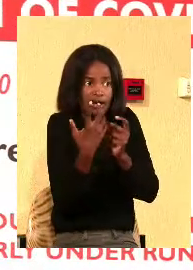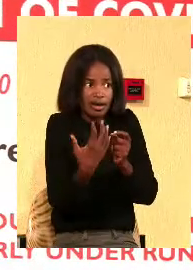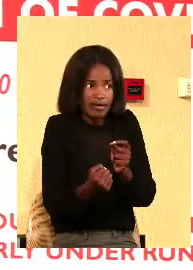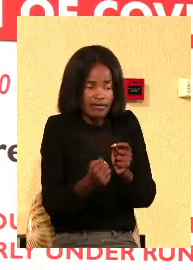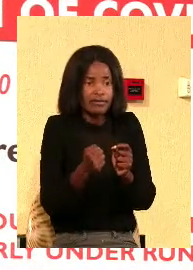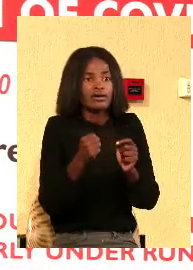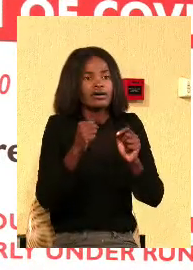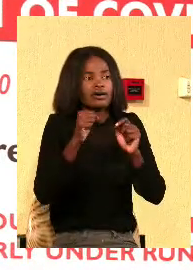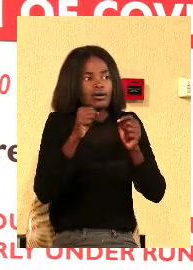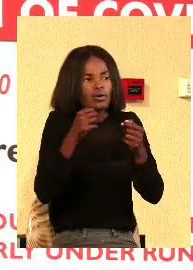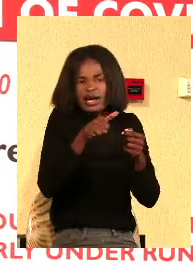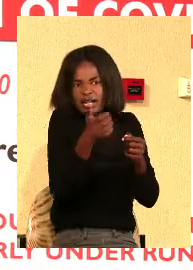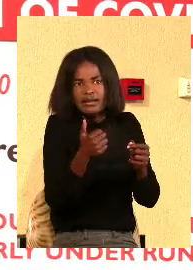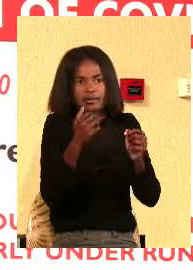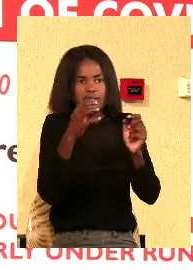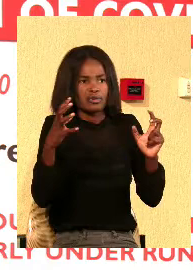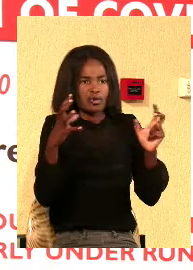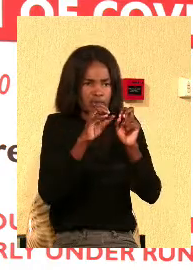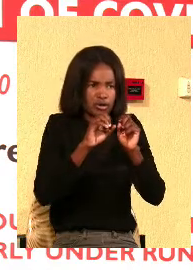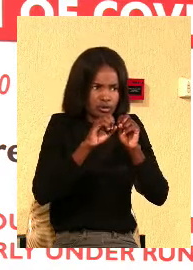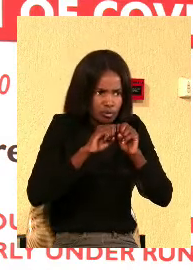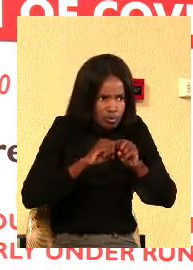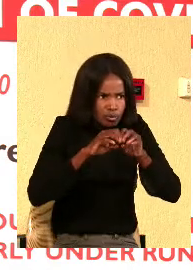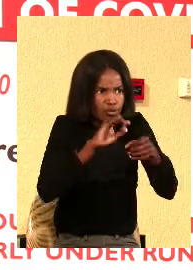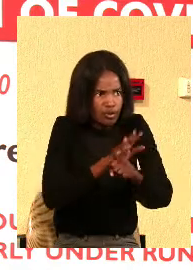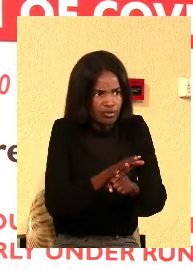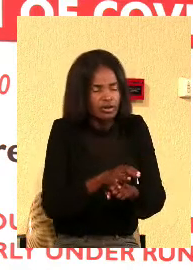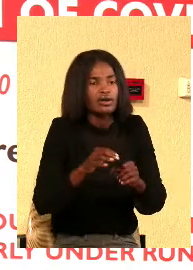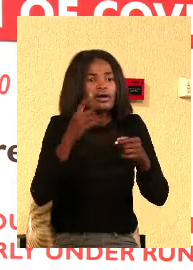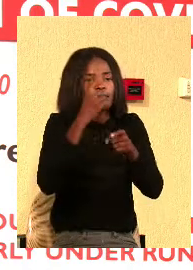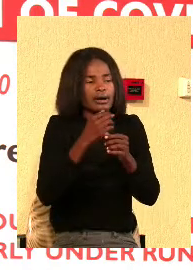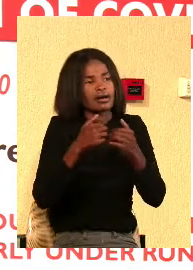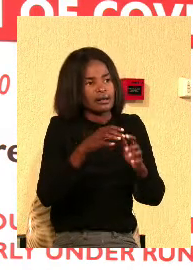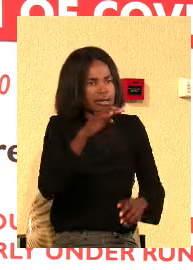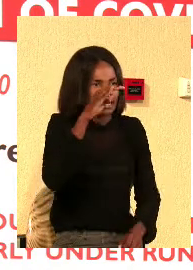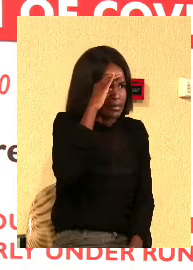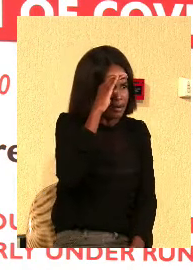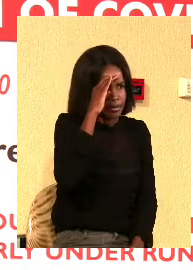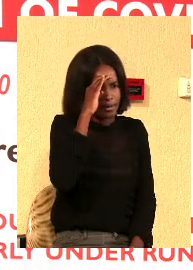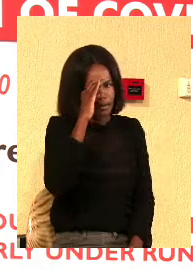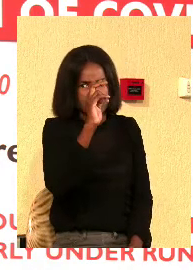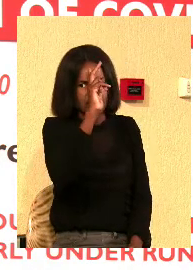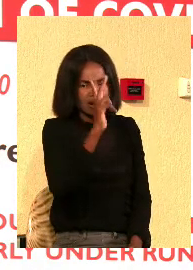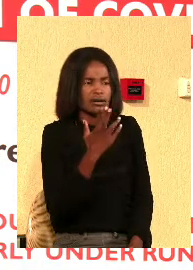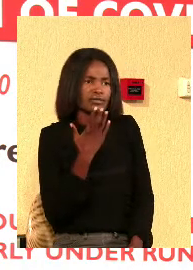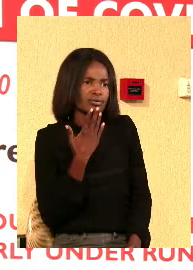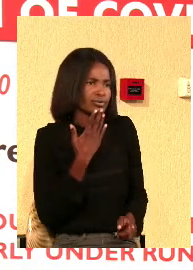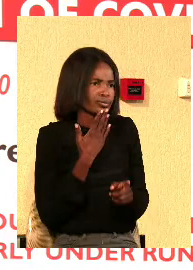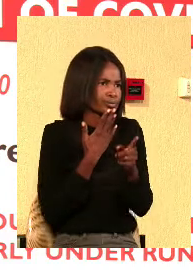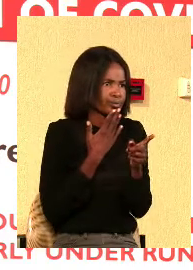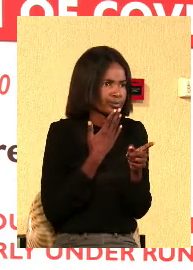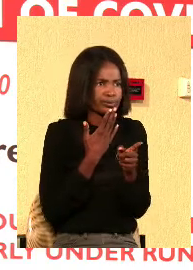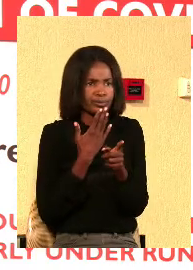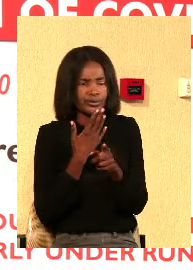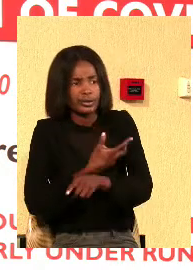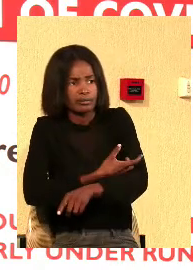taking place, or any other information that may guide us, our strategy going forward, basically. So we're hoping that in the